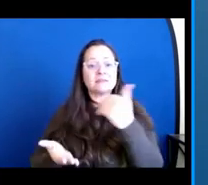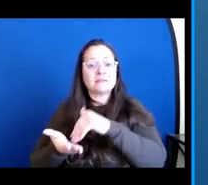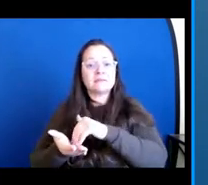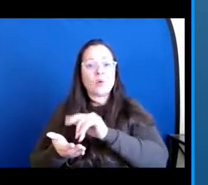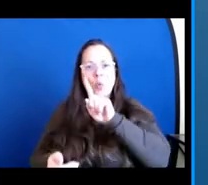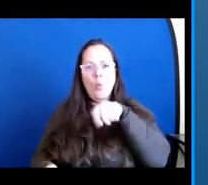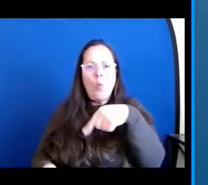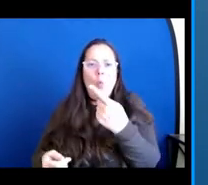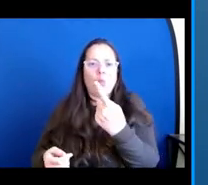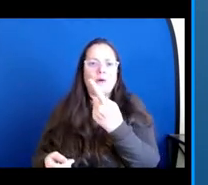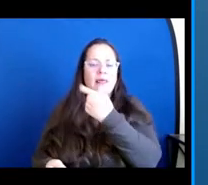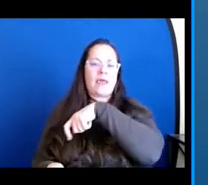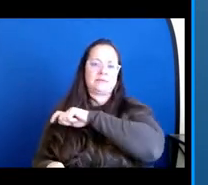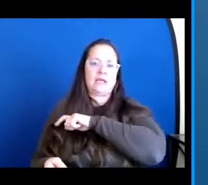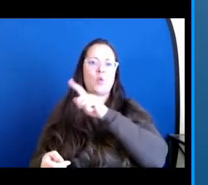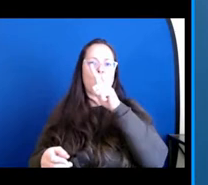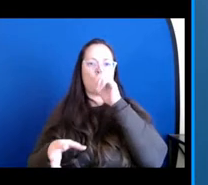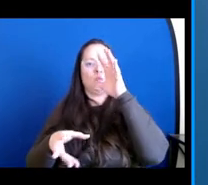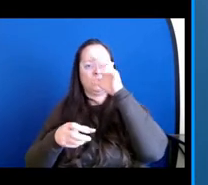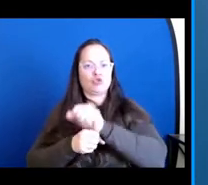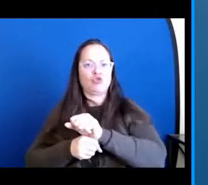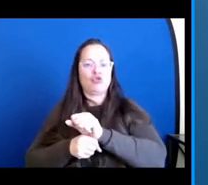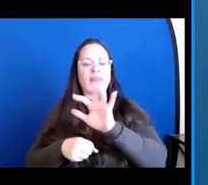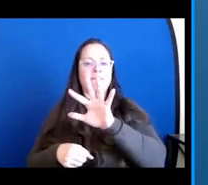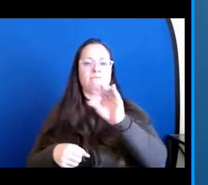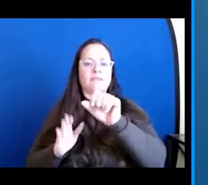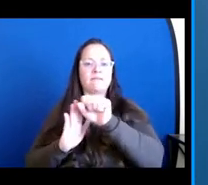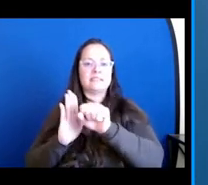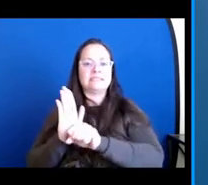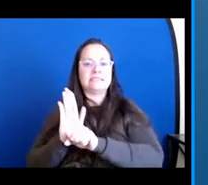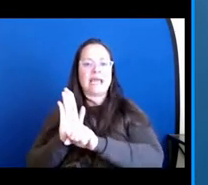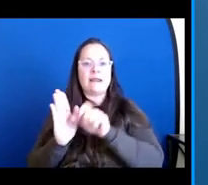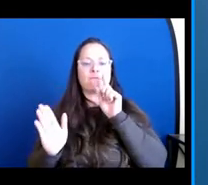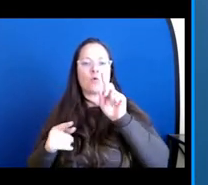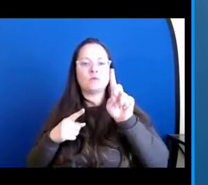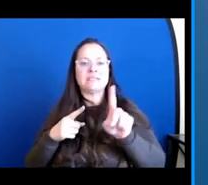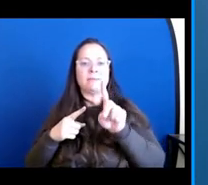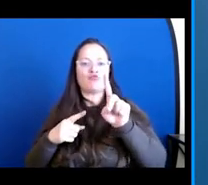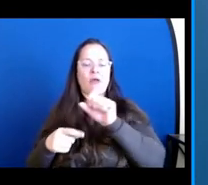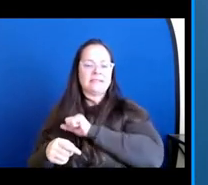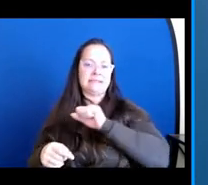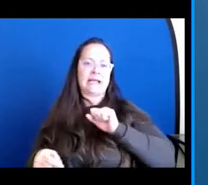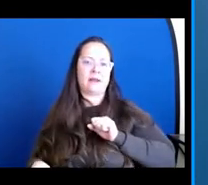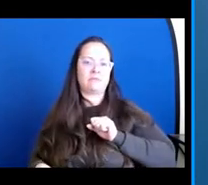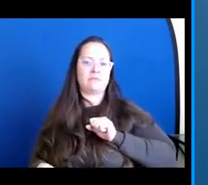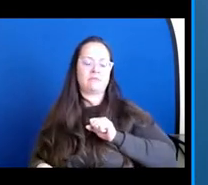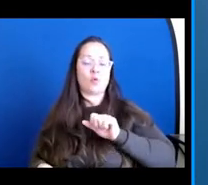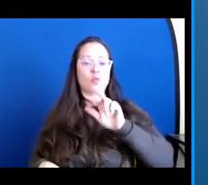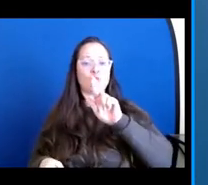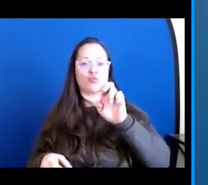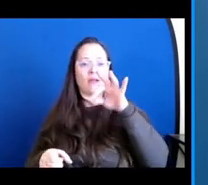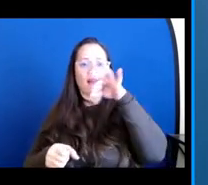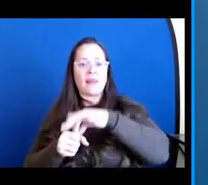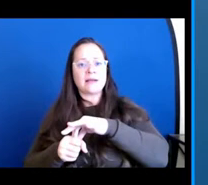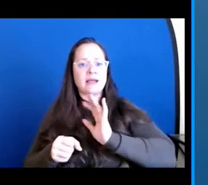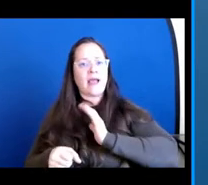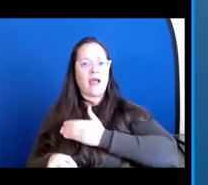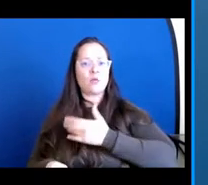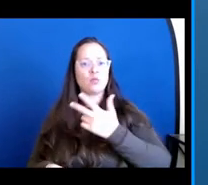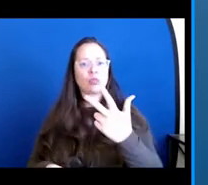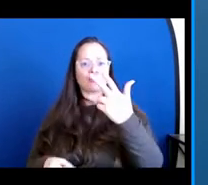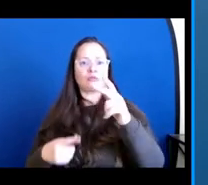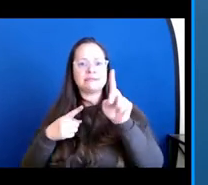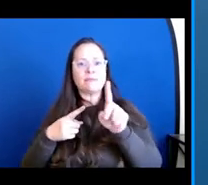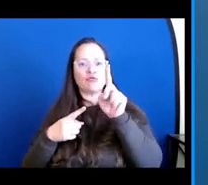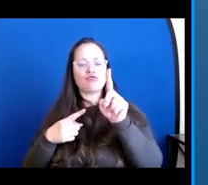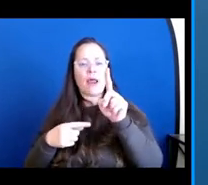that secured the 50th state for Democratic Senate re-electing our three Democratic members